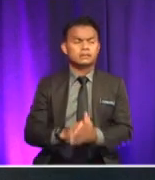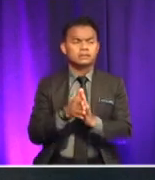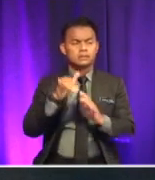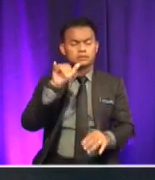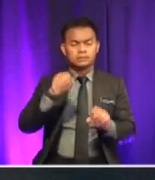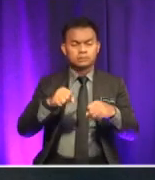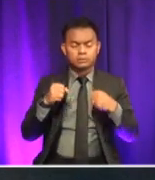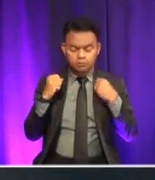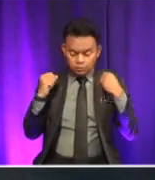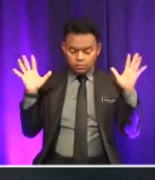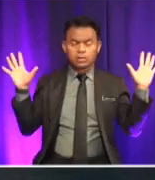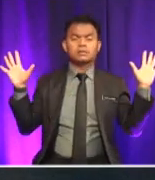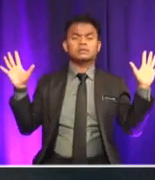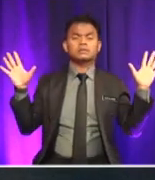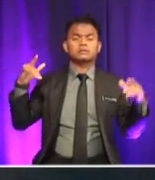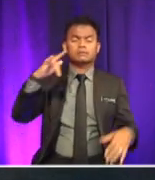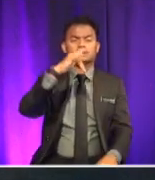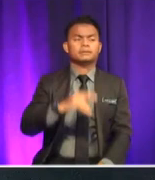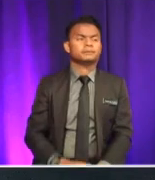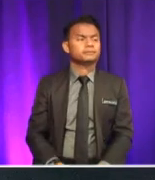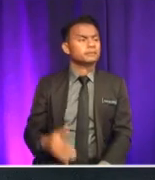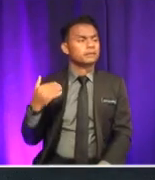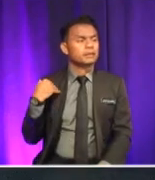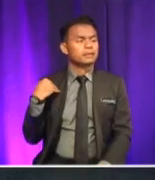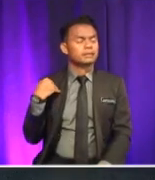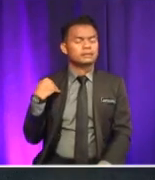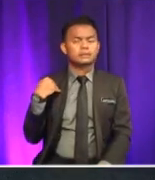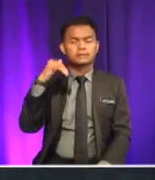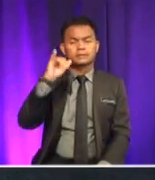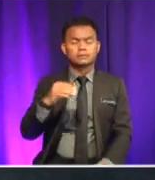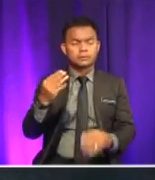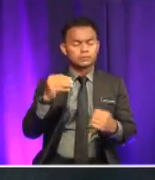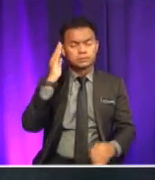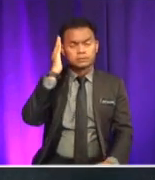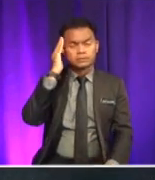to go into themes. Girls, any one of you can tell me one of the themes.